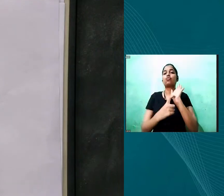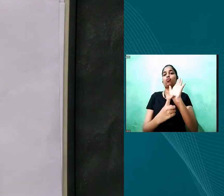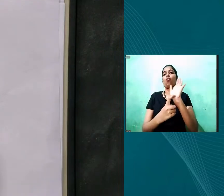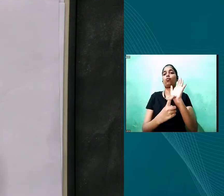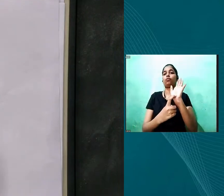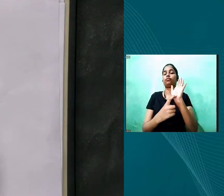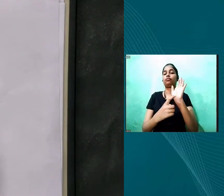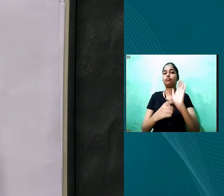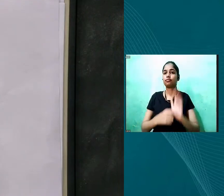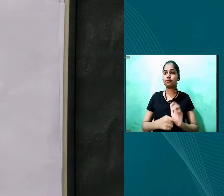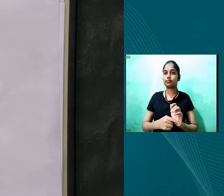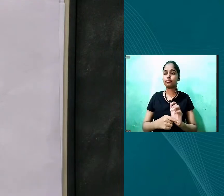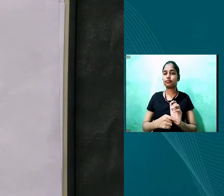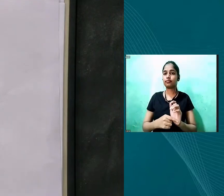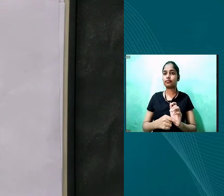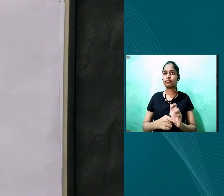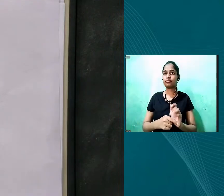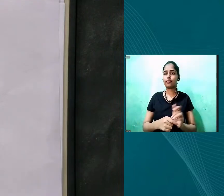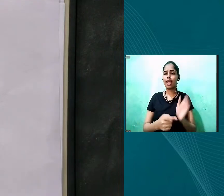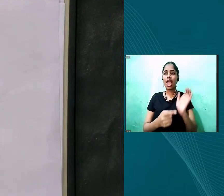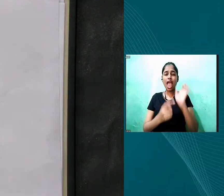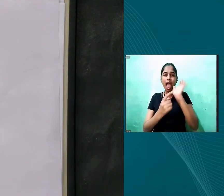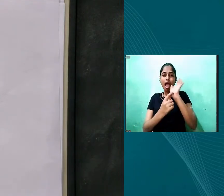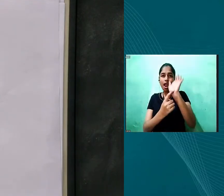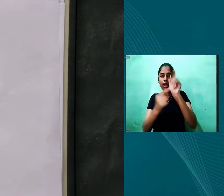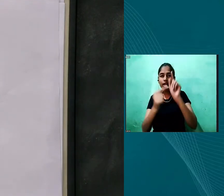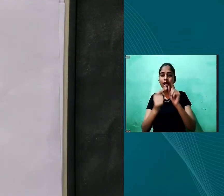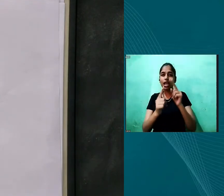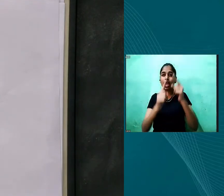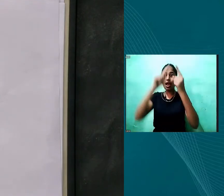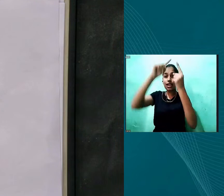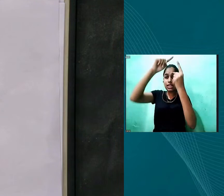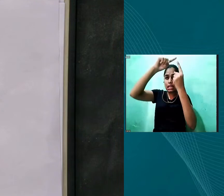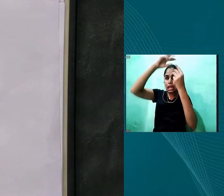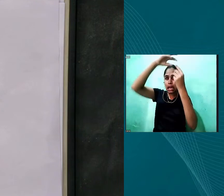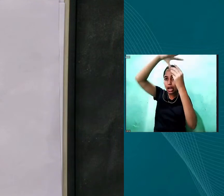tip of Iraq is Basra.